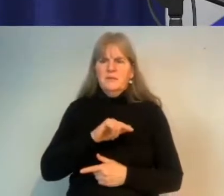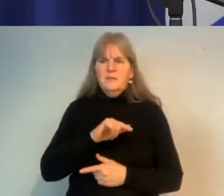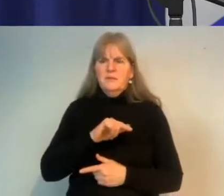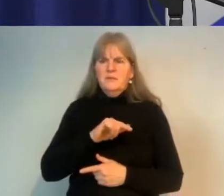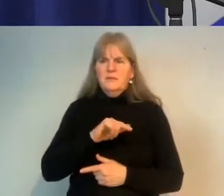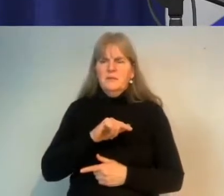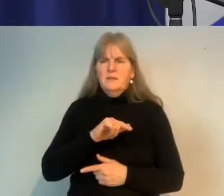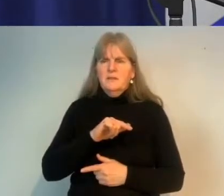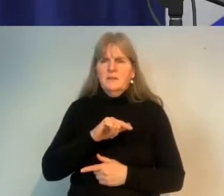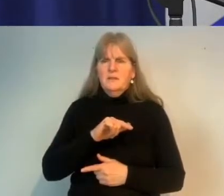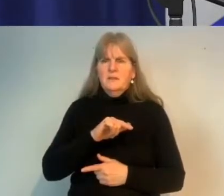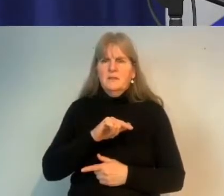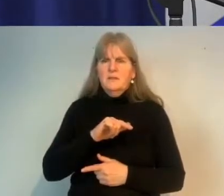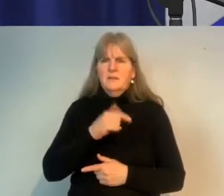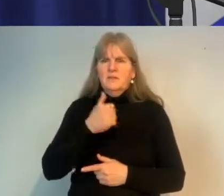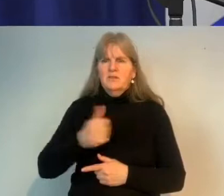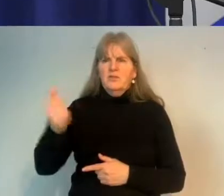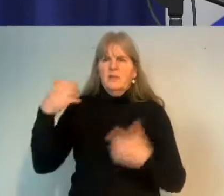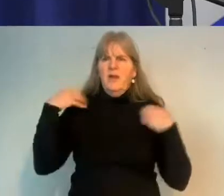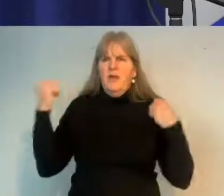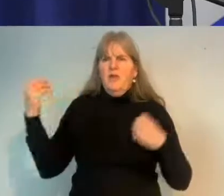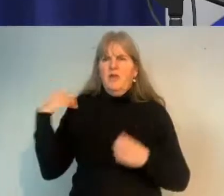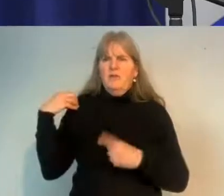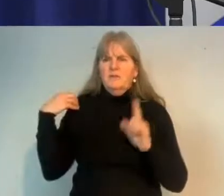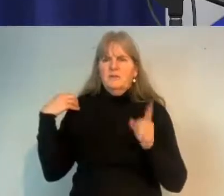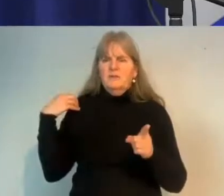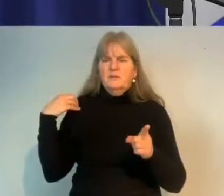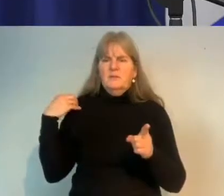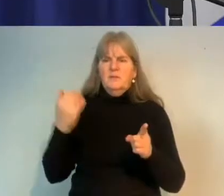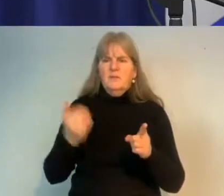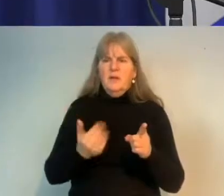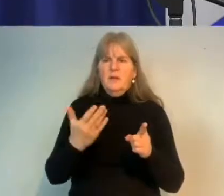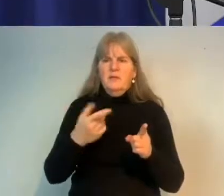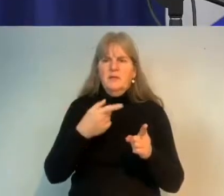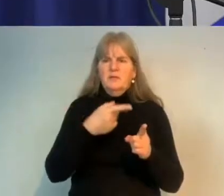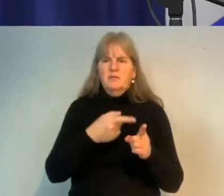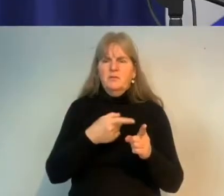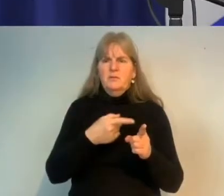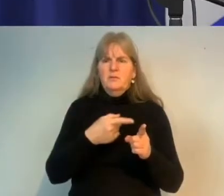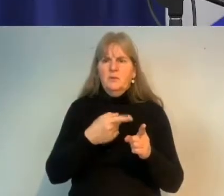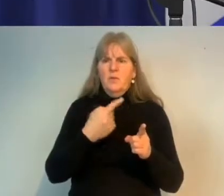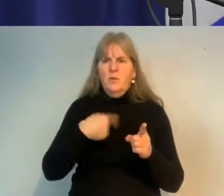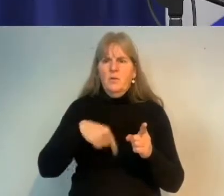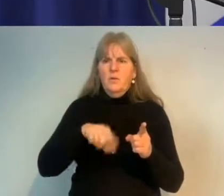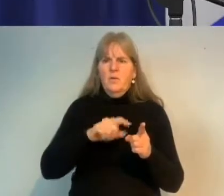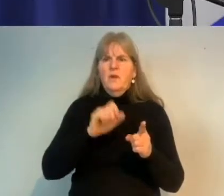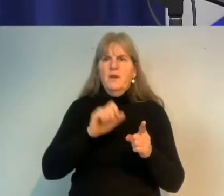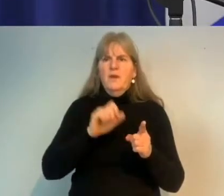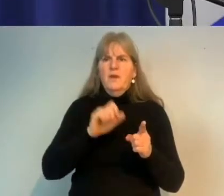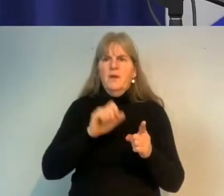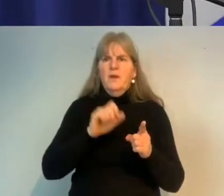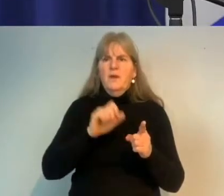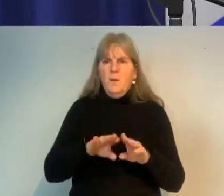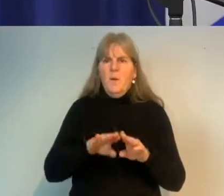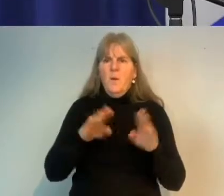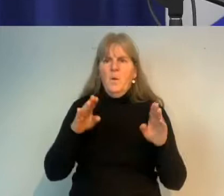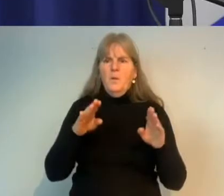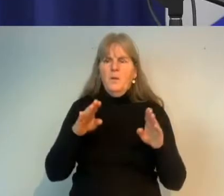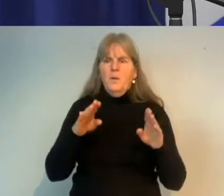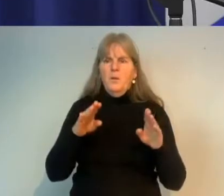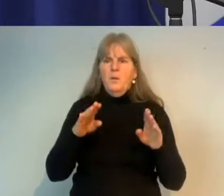the chief medical officer there that we can open up a bit more